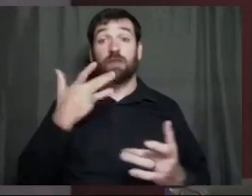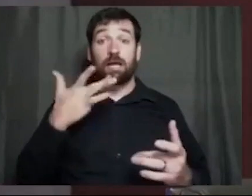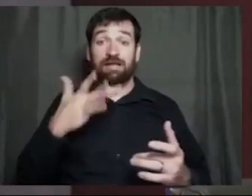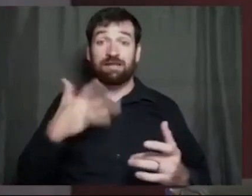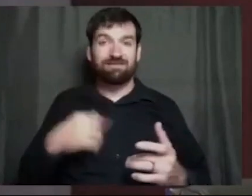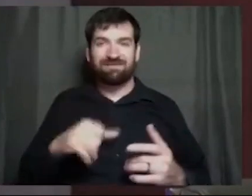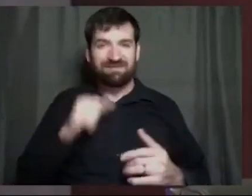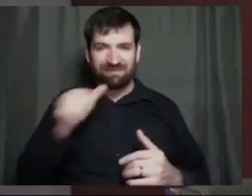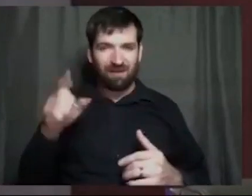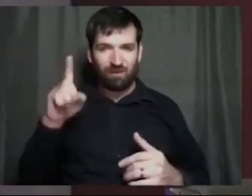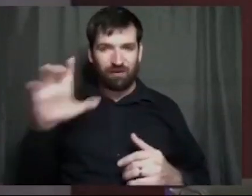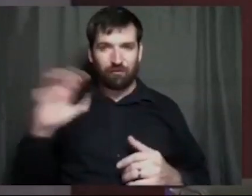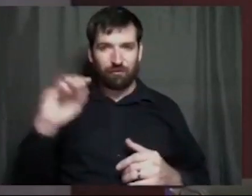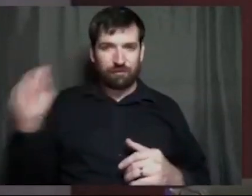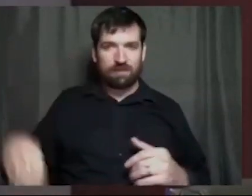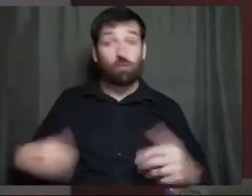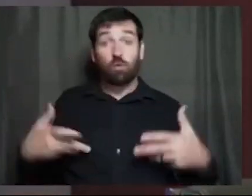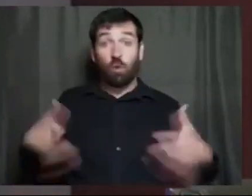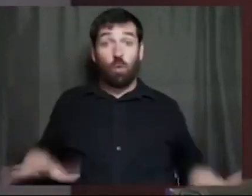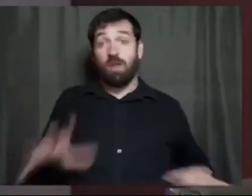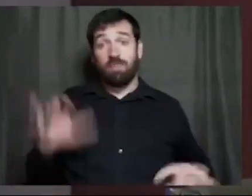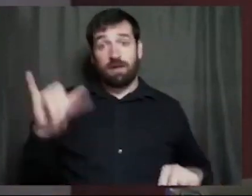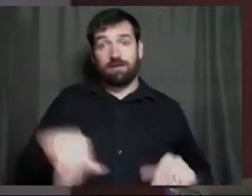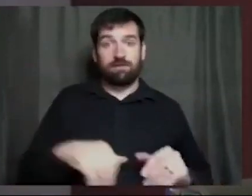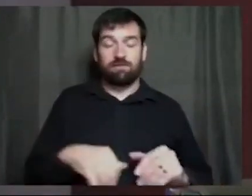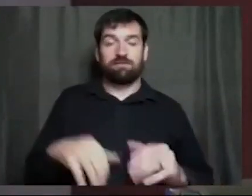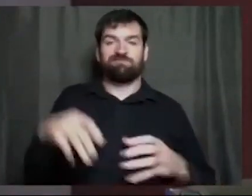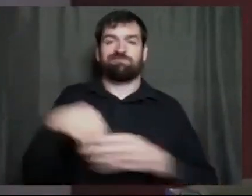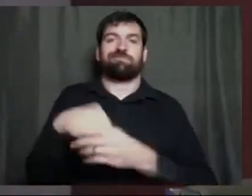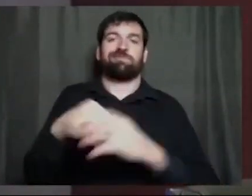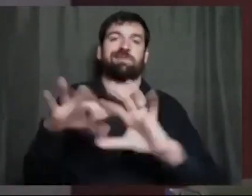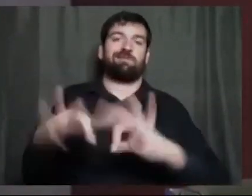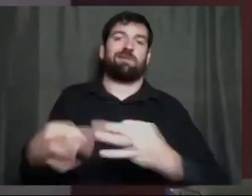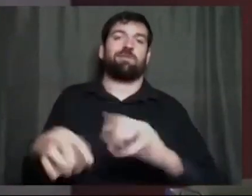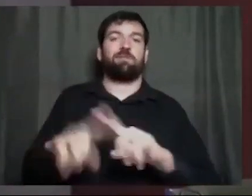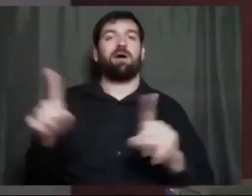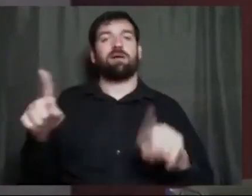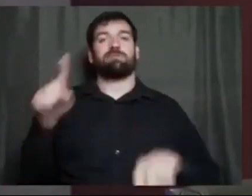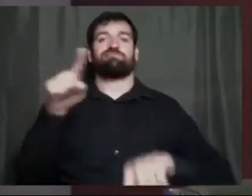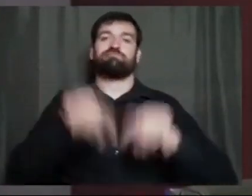want 100% transmission rate within a family, but it does range